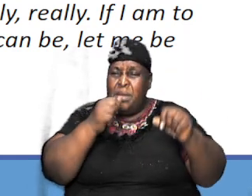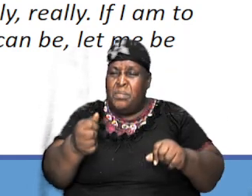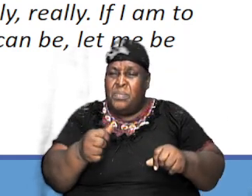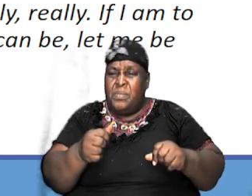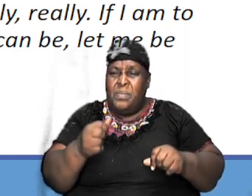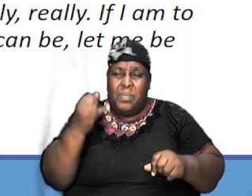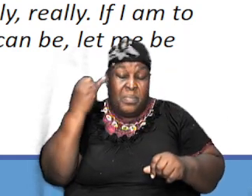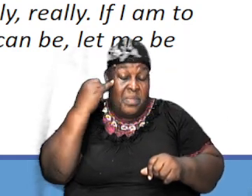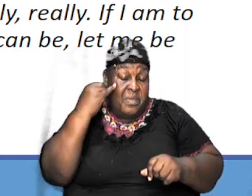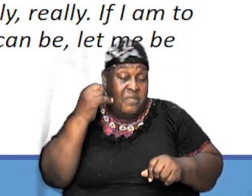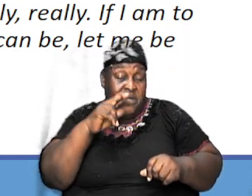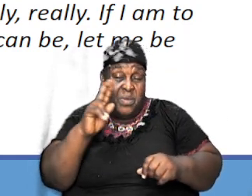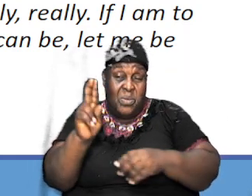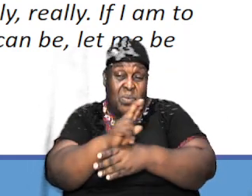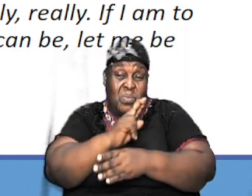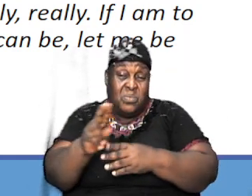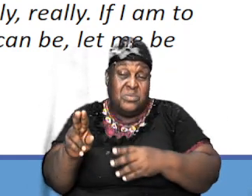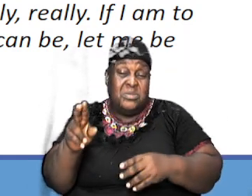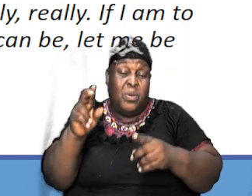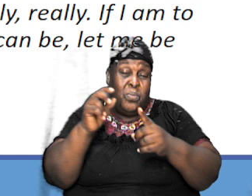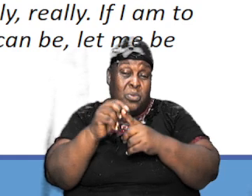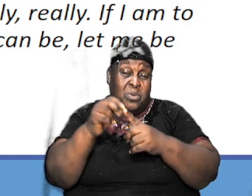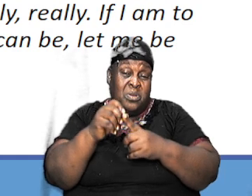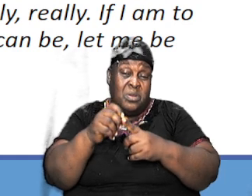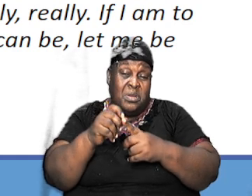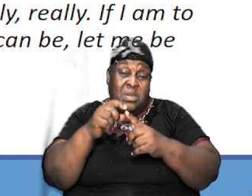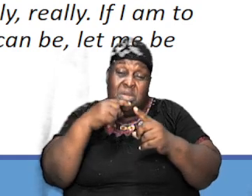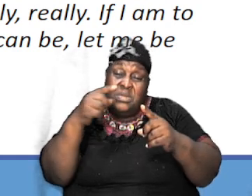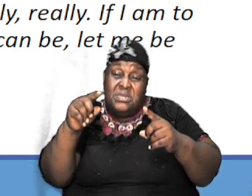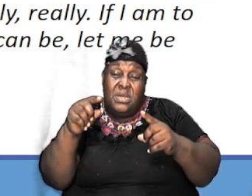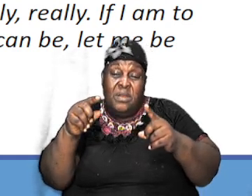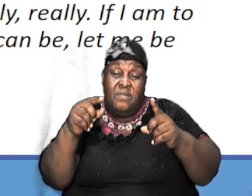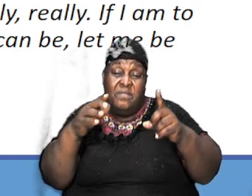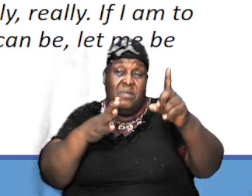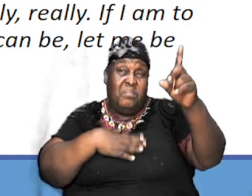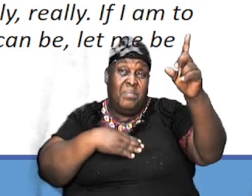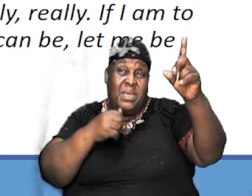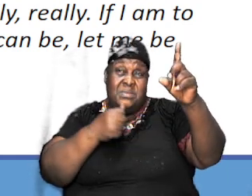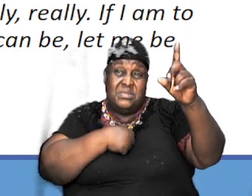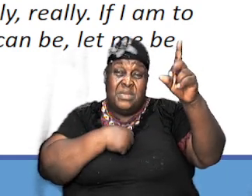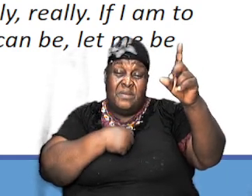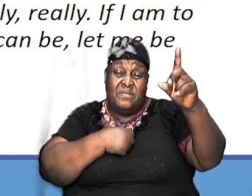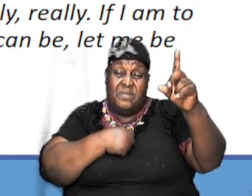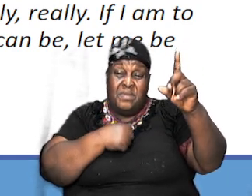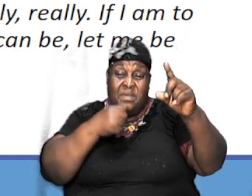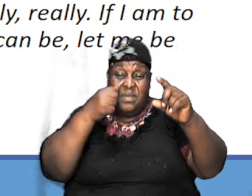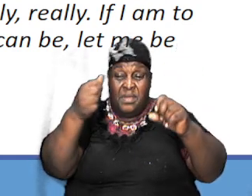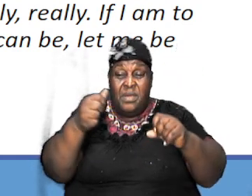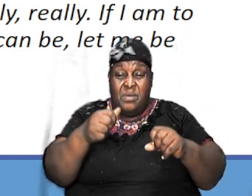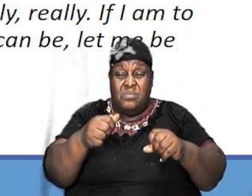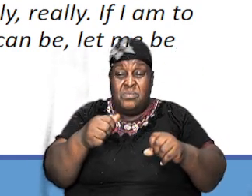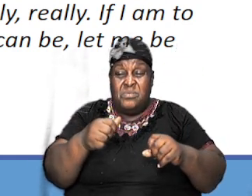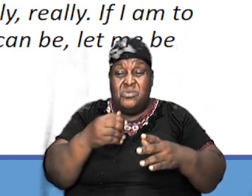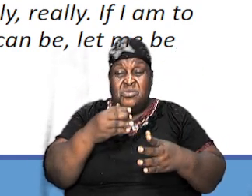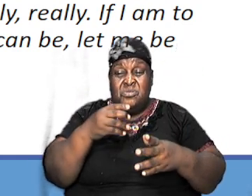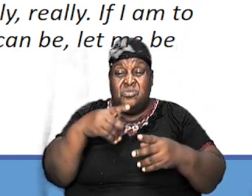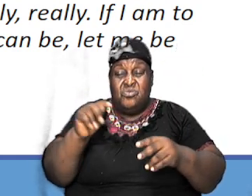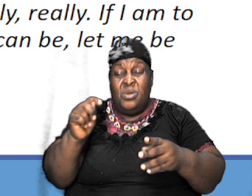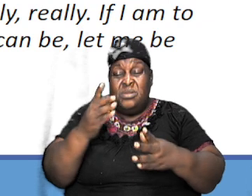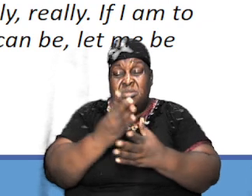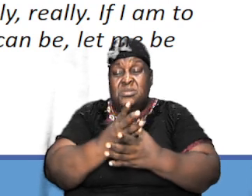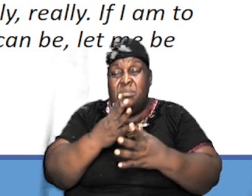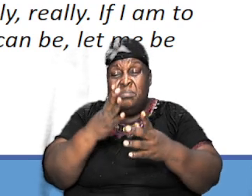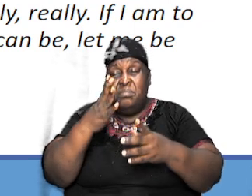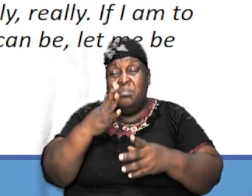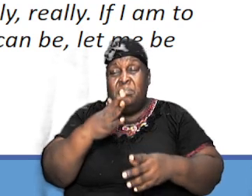if I use a word to define myself, I would be basically restricting myself. You